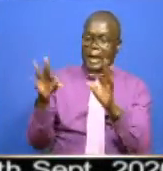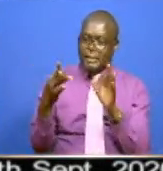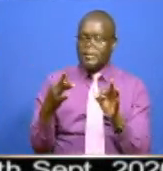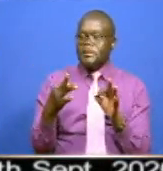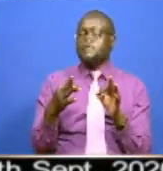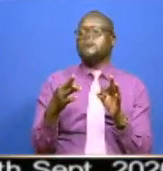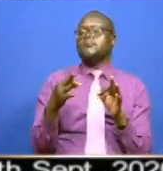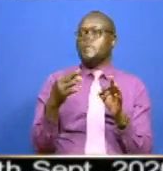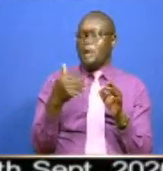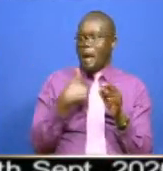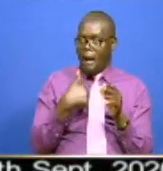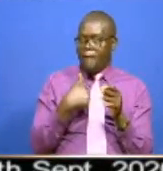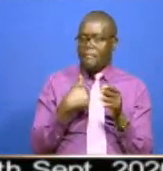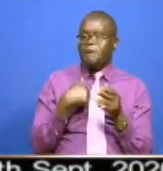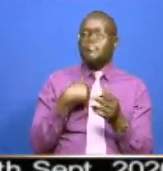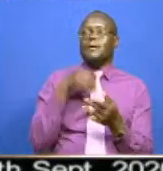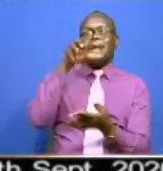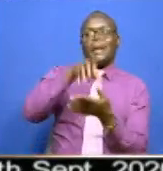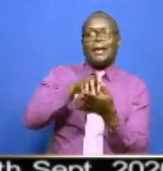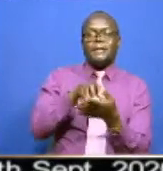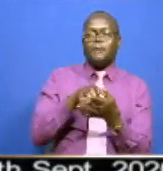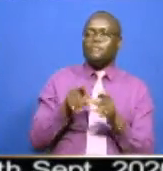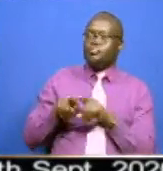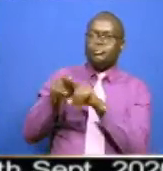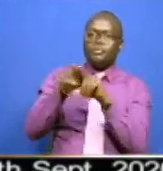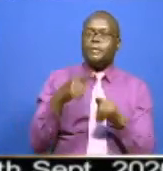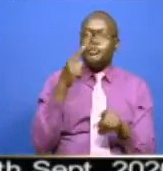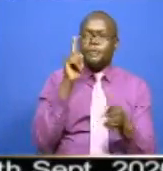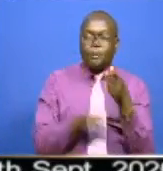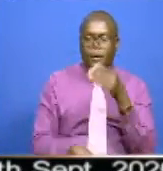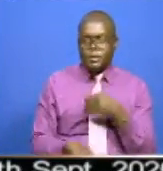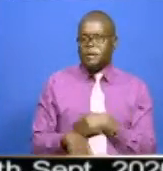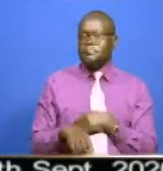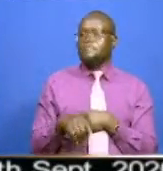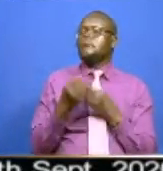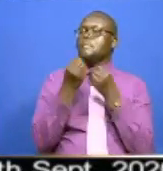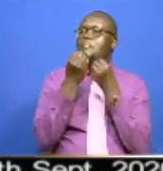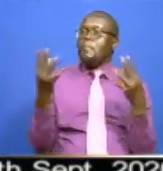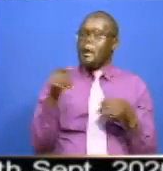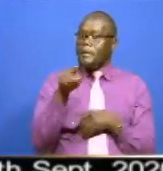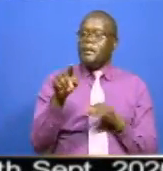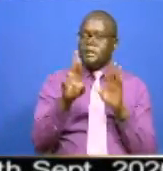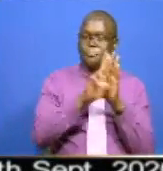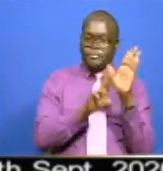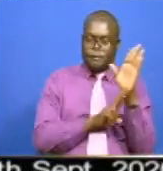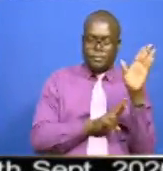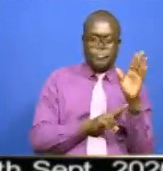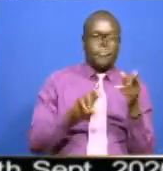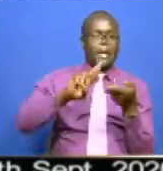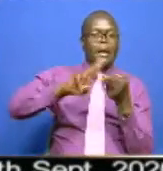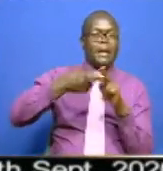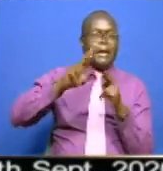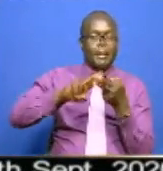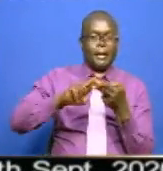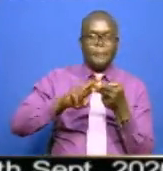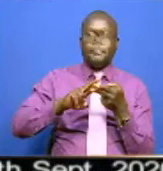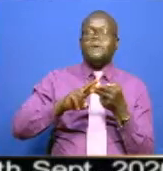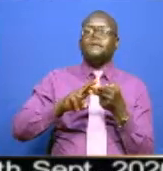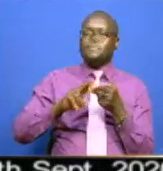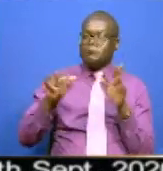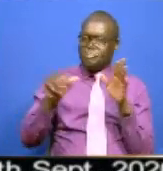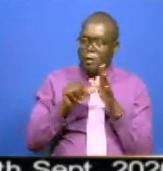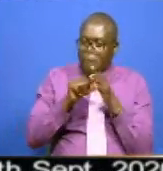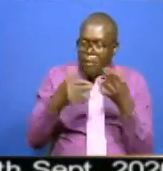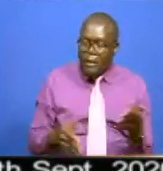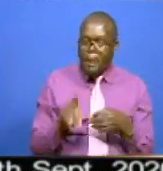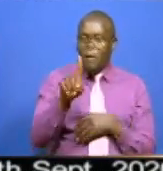a case of multicollinearity. That's to say, quite a number of these parameters are related and are a consequence of